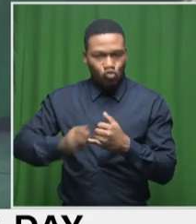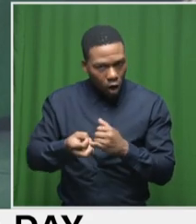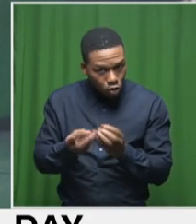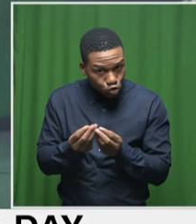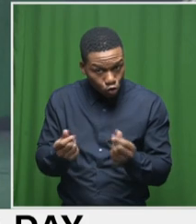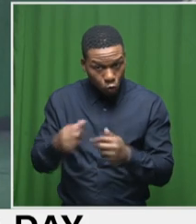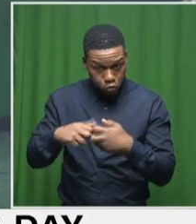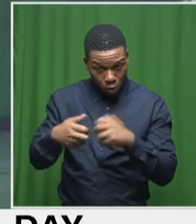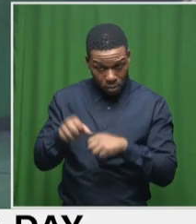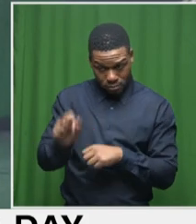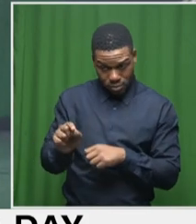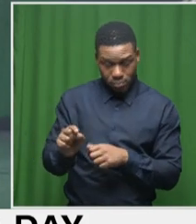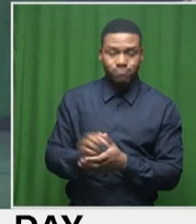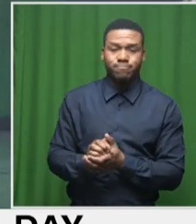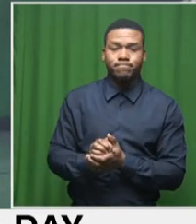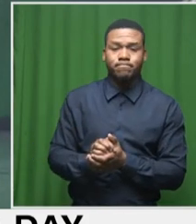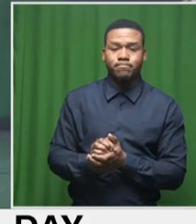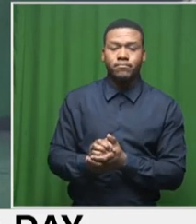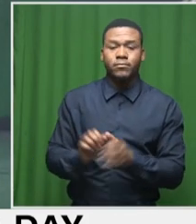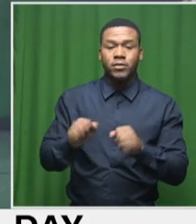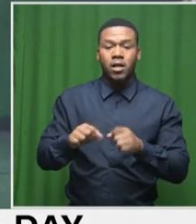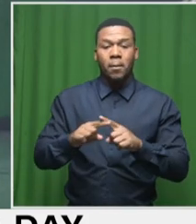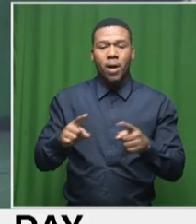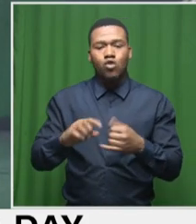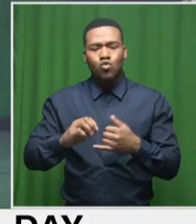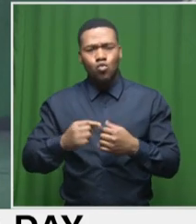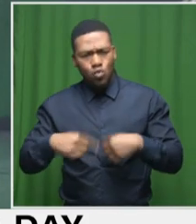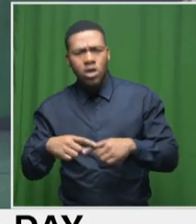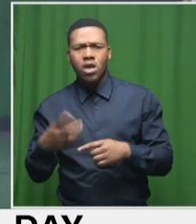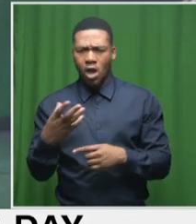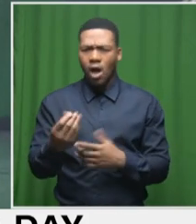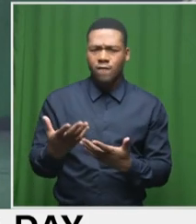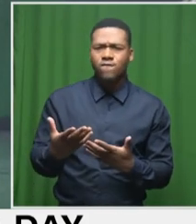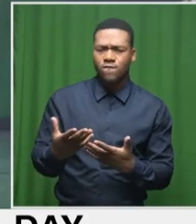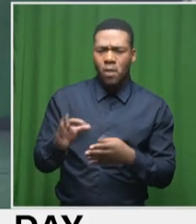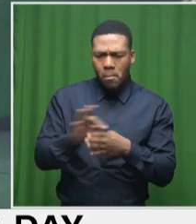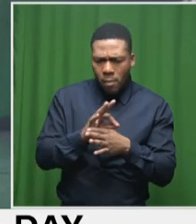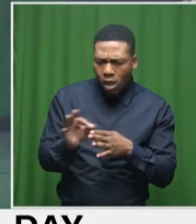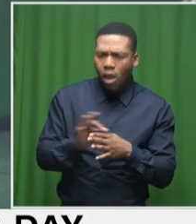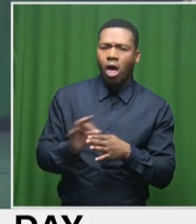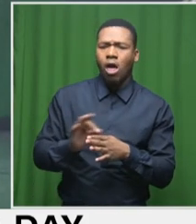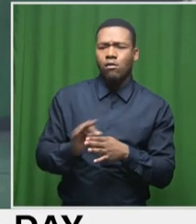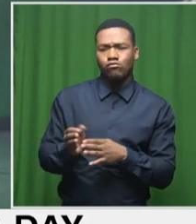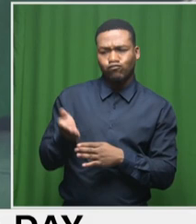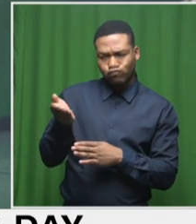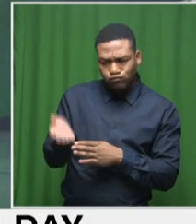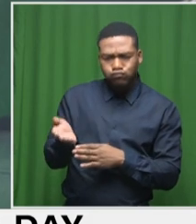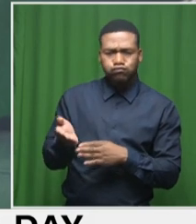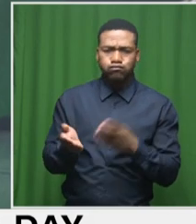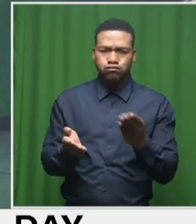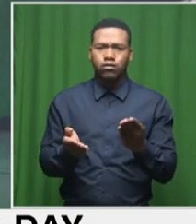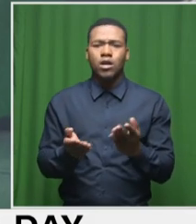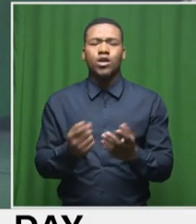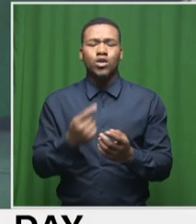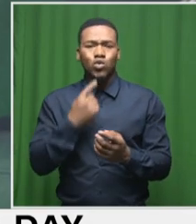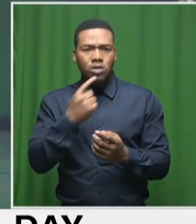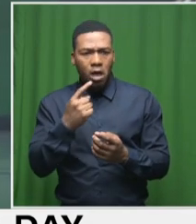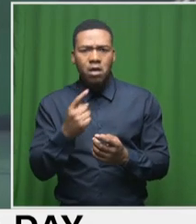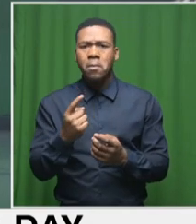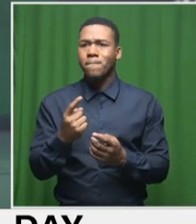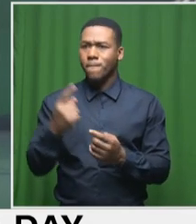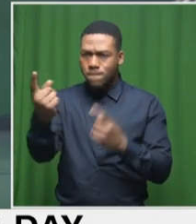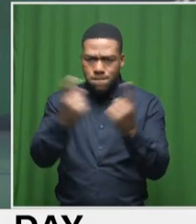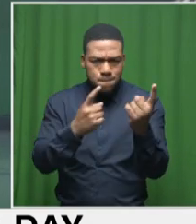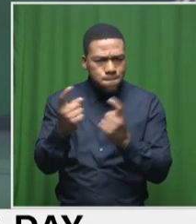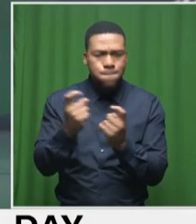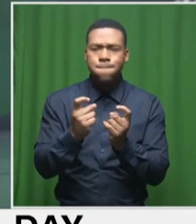But the measures that we have also put in place, as you correctly outlined, that the imbezos and the awareness, and the CPF,